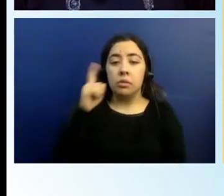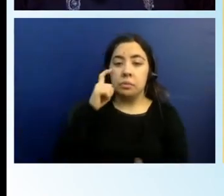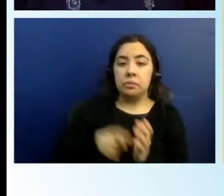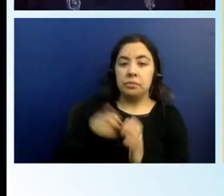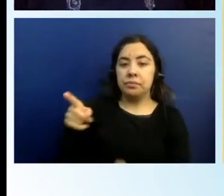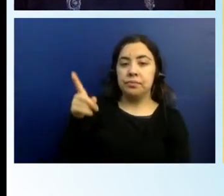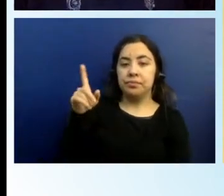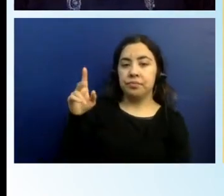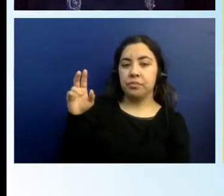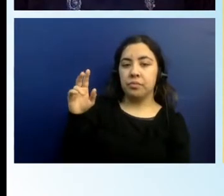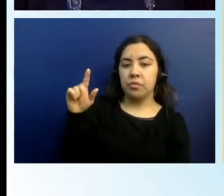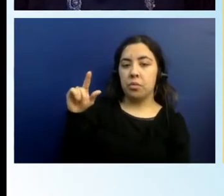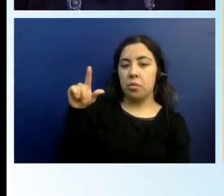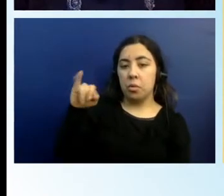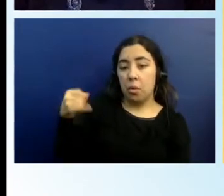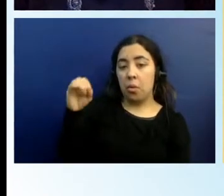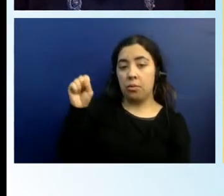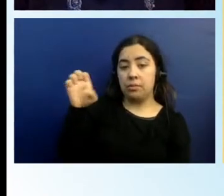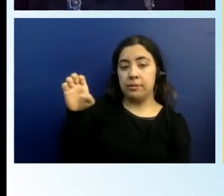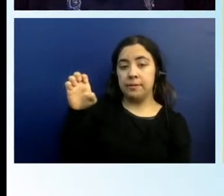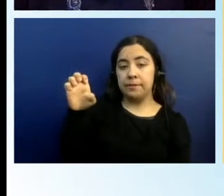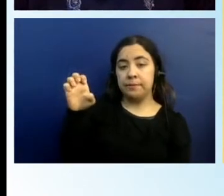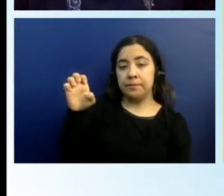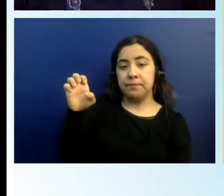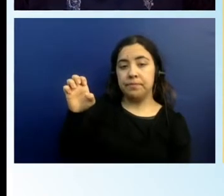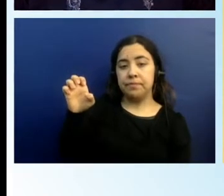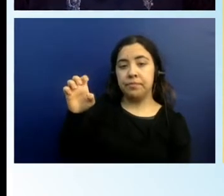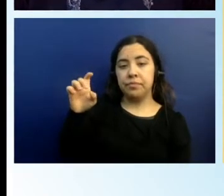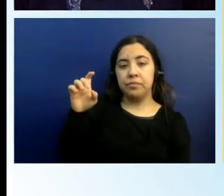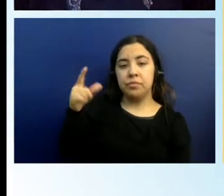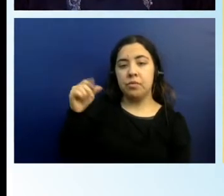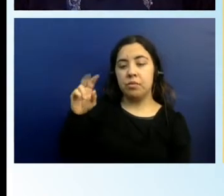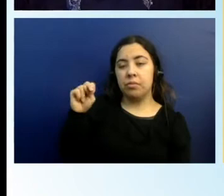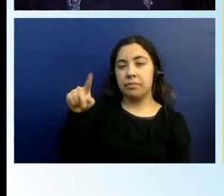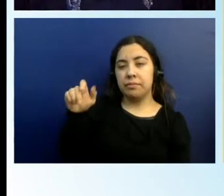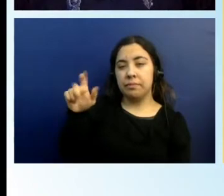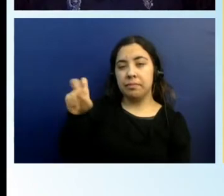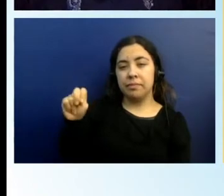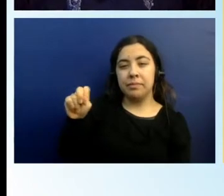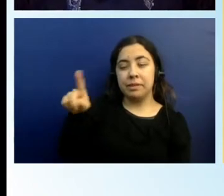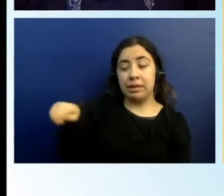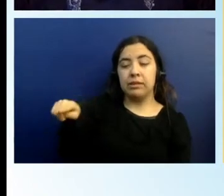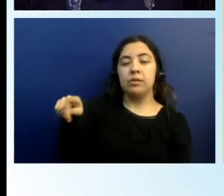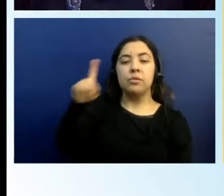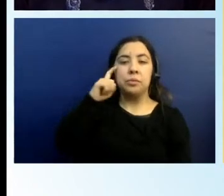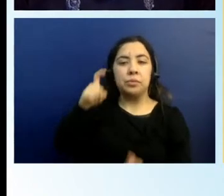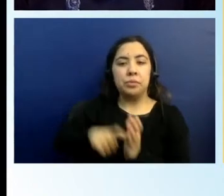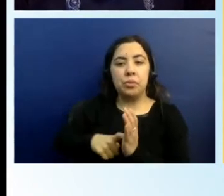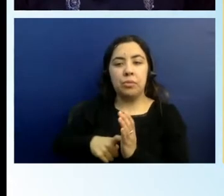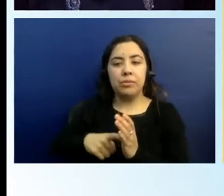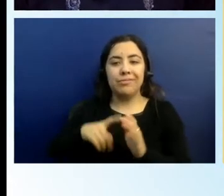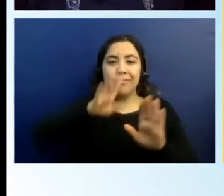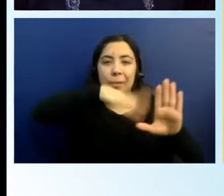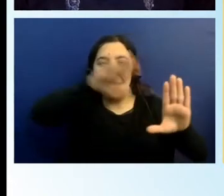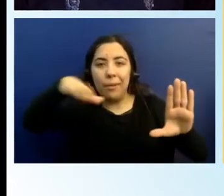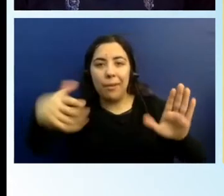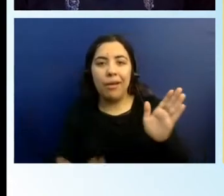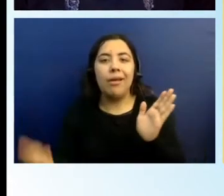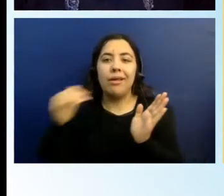iconography again. The Chicano movement in the 70s really relied heavily on its